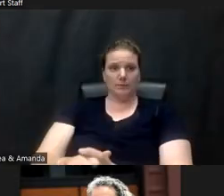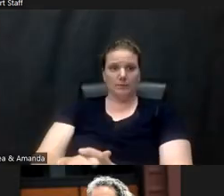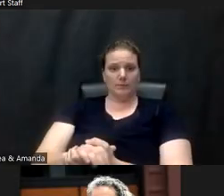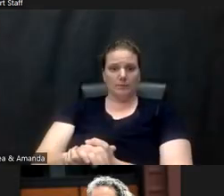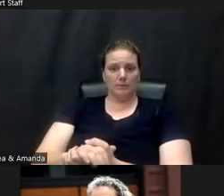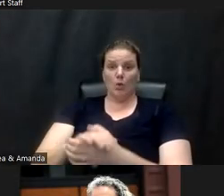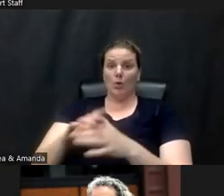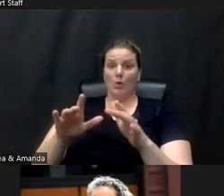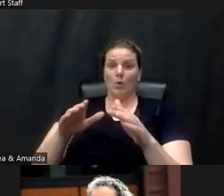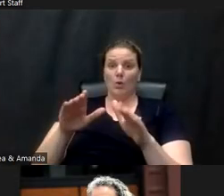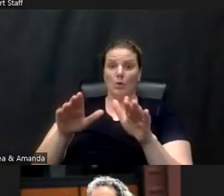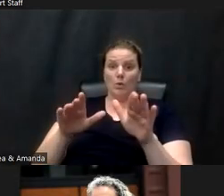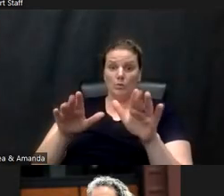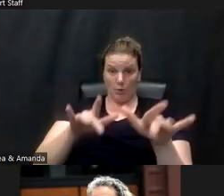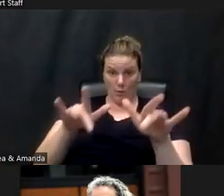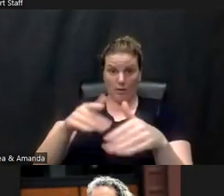About